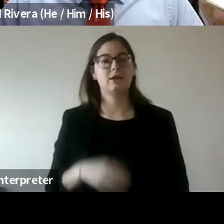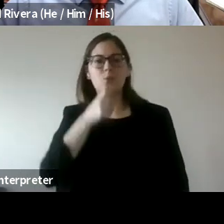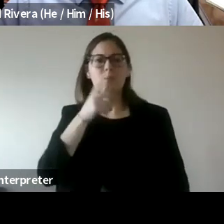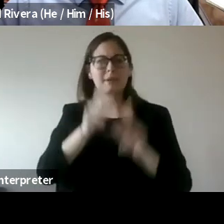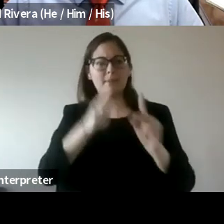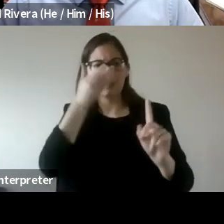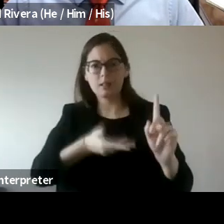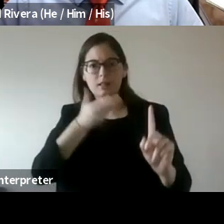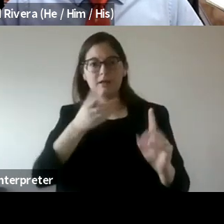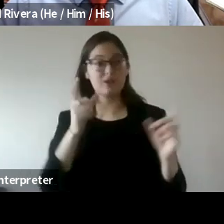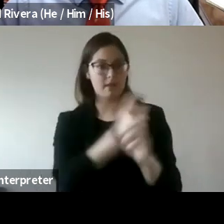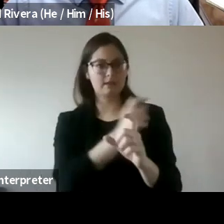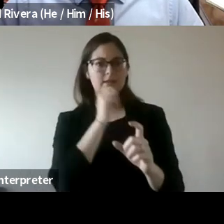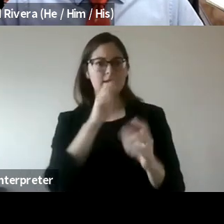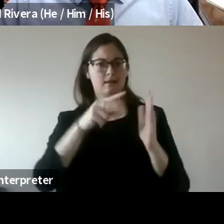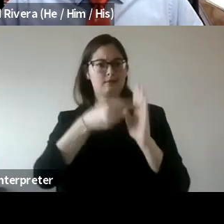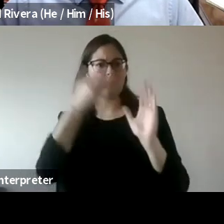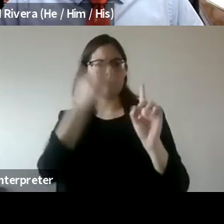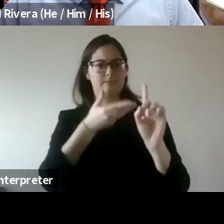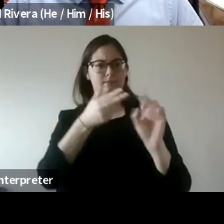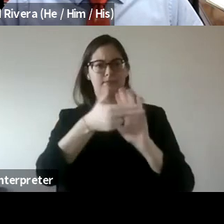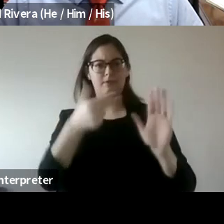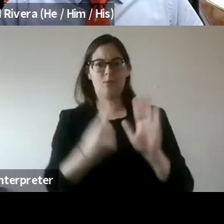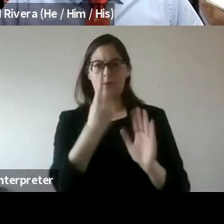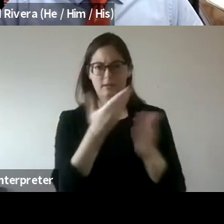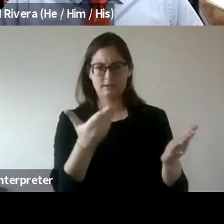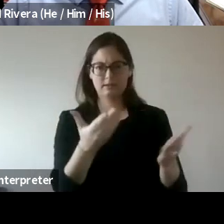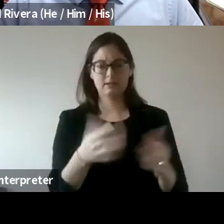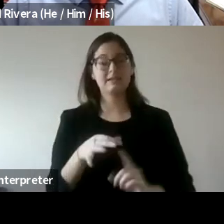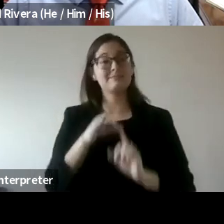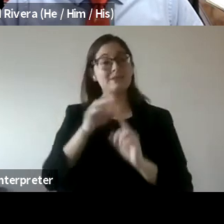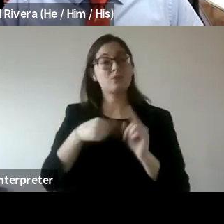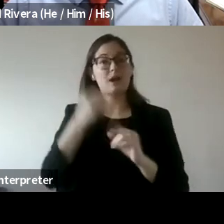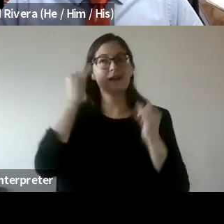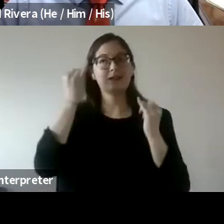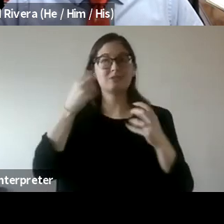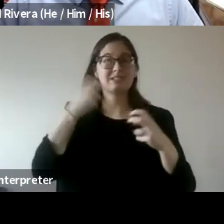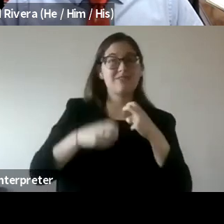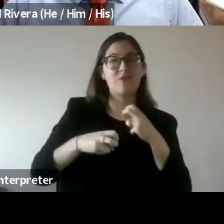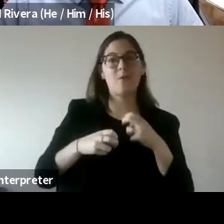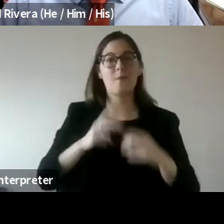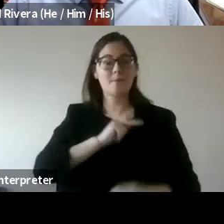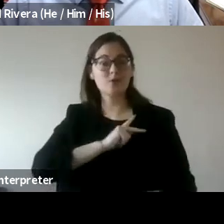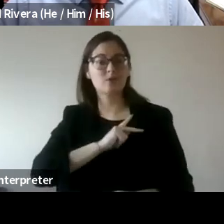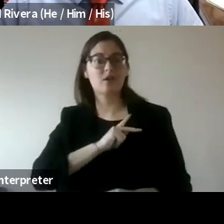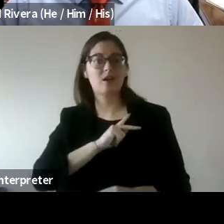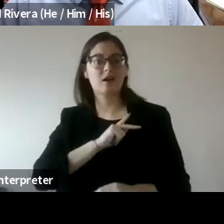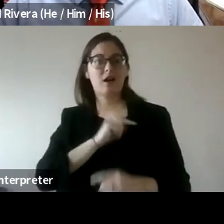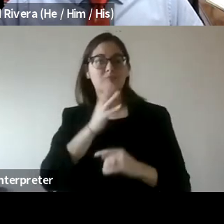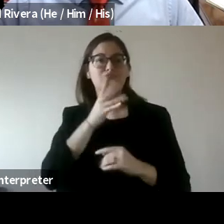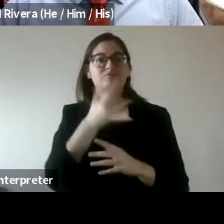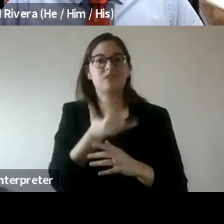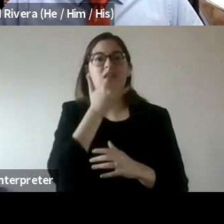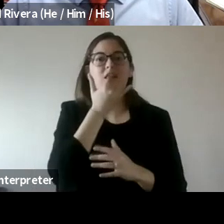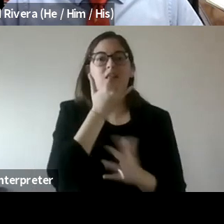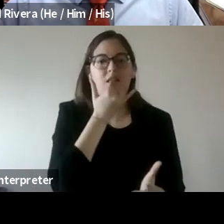they're not defined by a single idea. And ideas, especially when they're difficult and personal, often come out wrong. And most importantly,